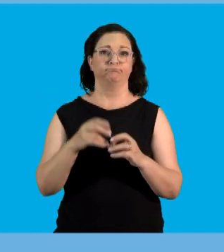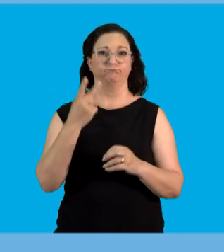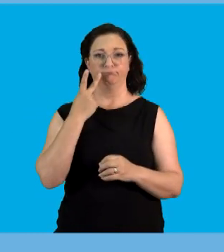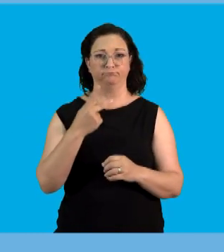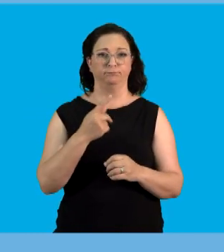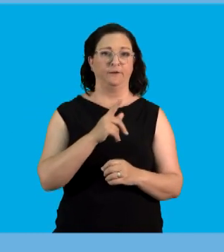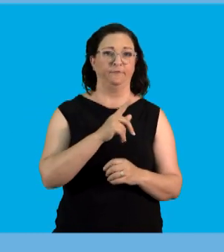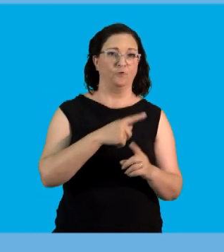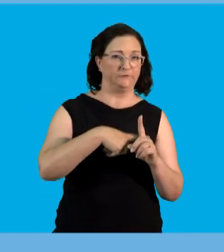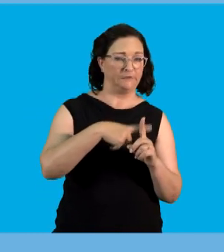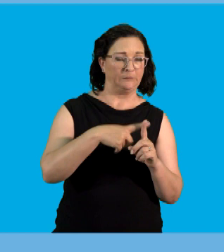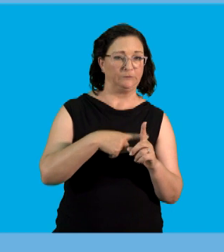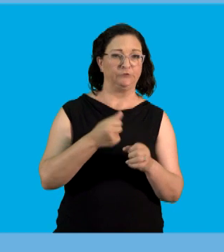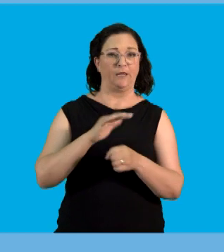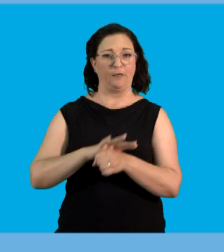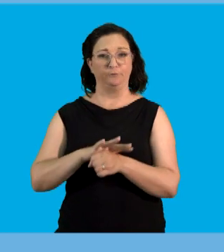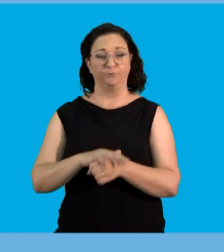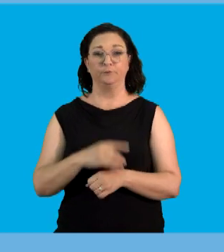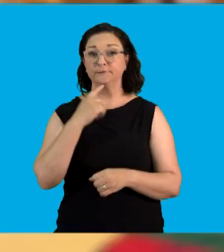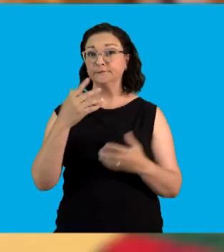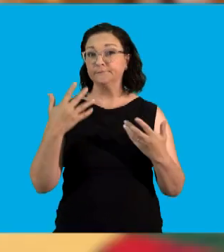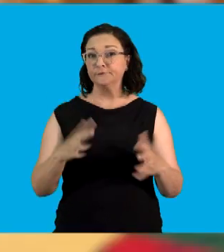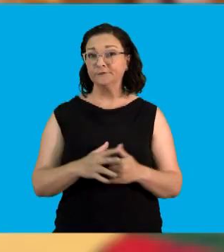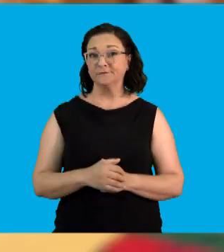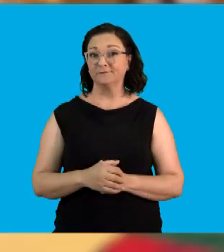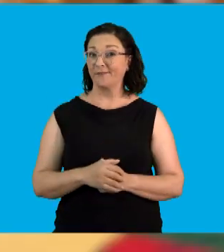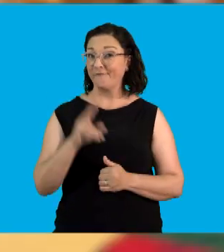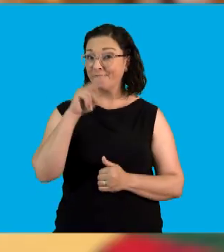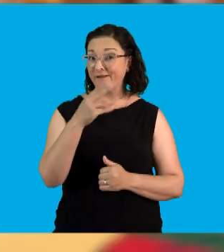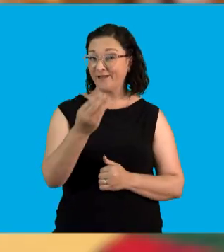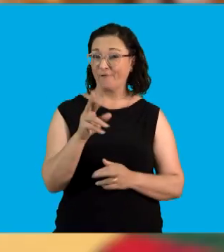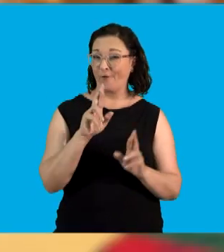between volume and pressure, temperature and pressure. So with that said,